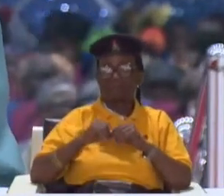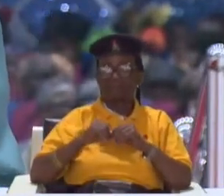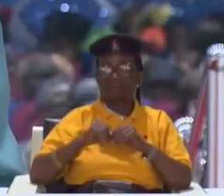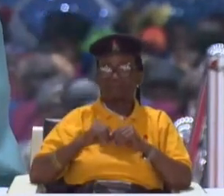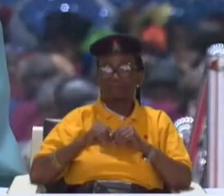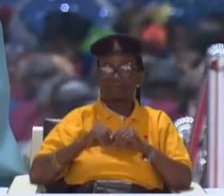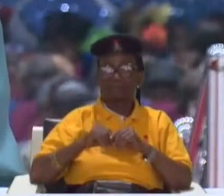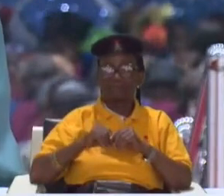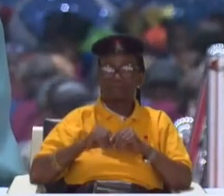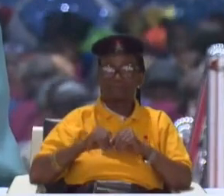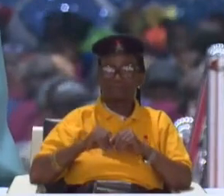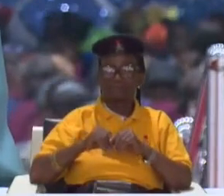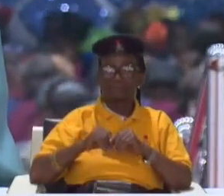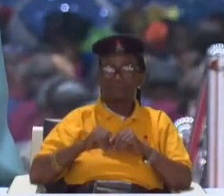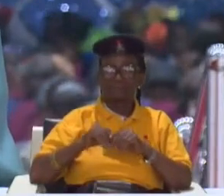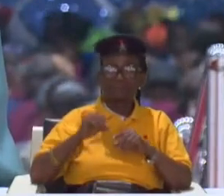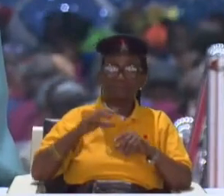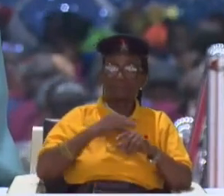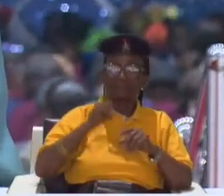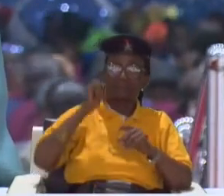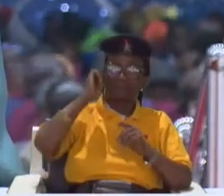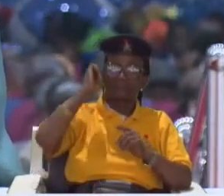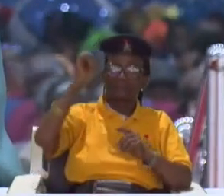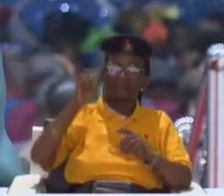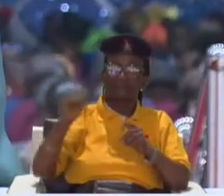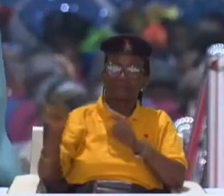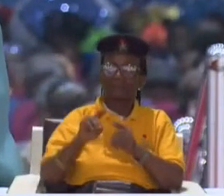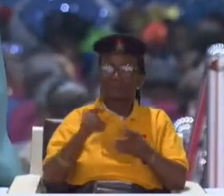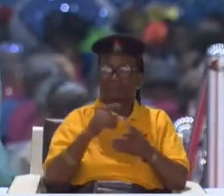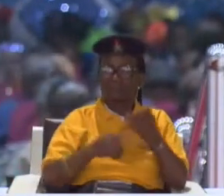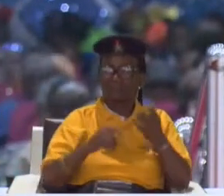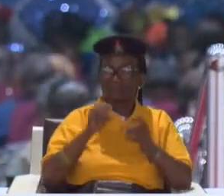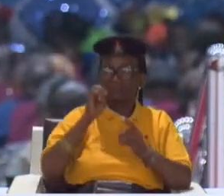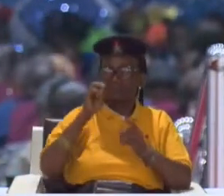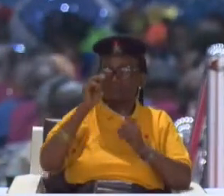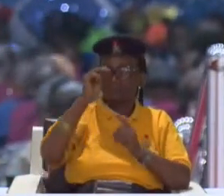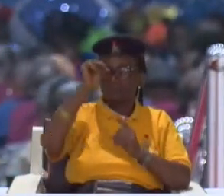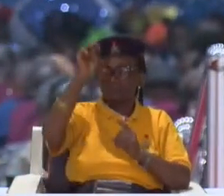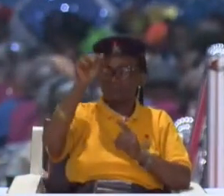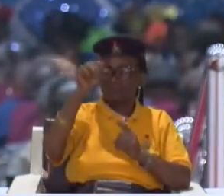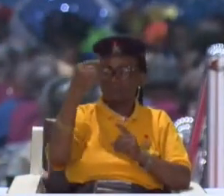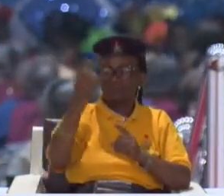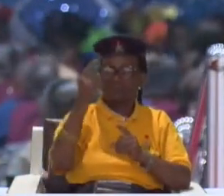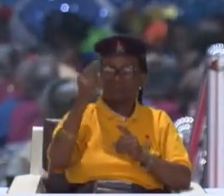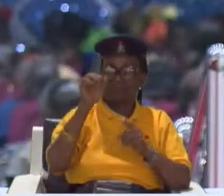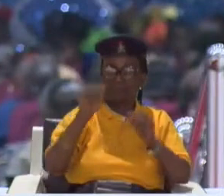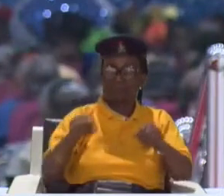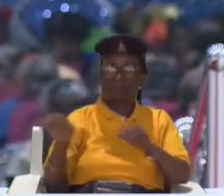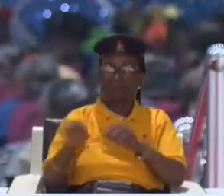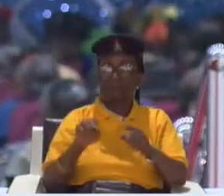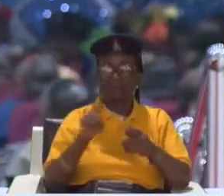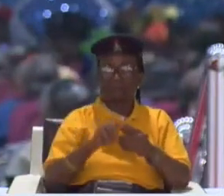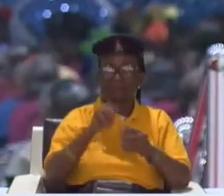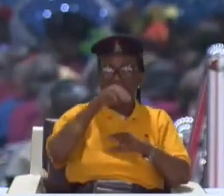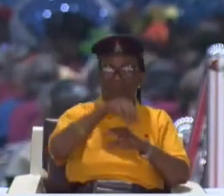did what he alone can do. Tonight he wants to answer your